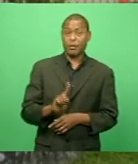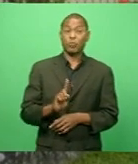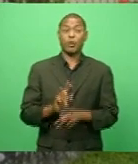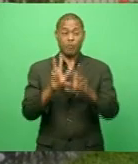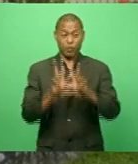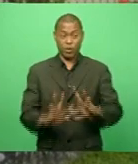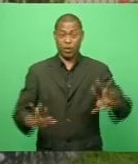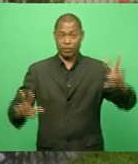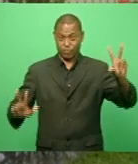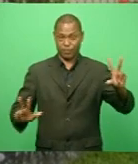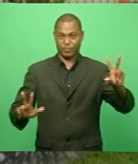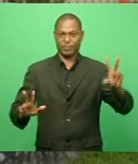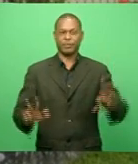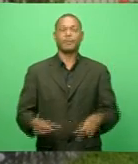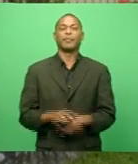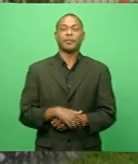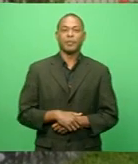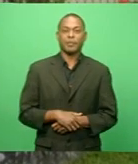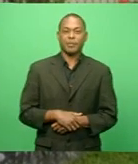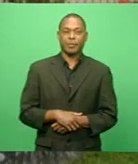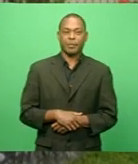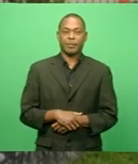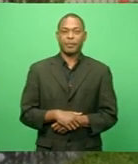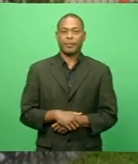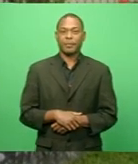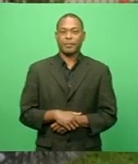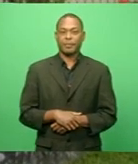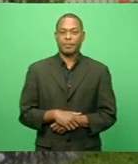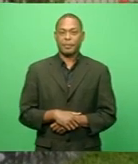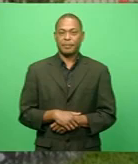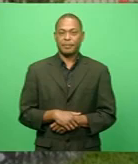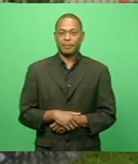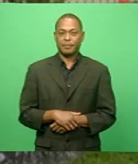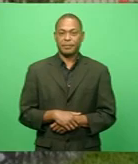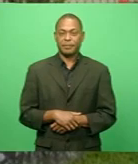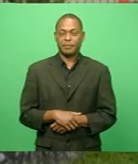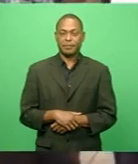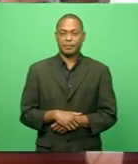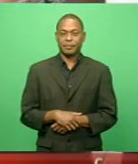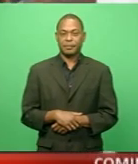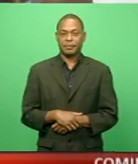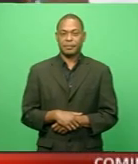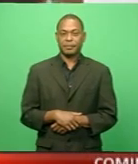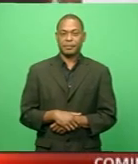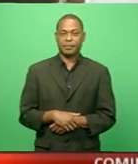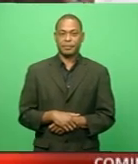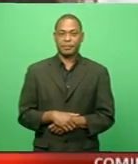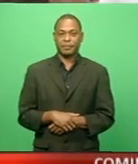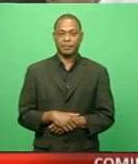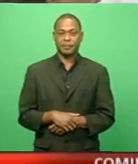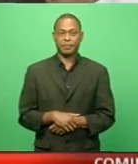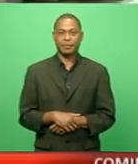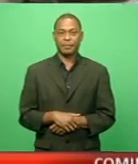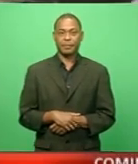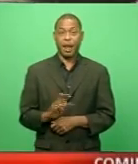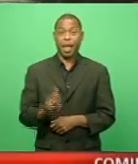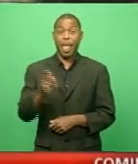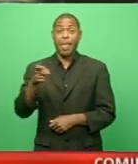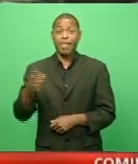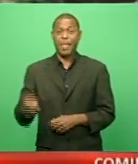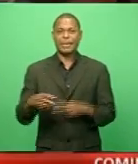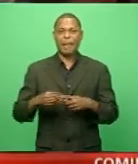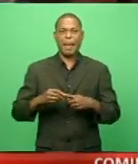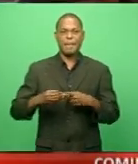with 1,052 cases. Pranita Prakash, FBC News. Up ahead, plastic